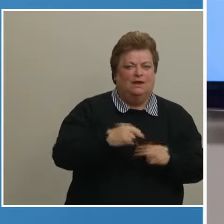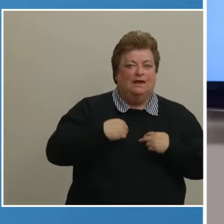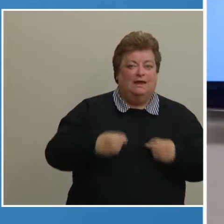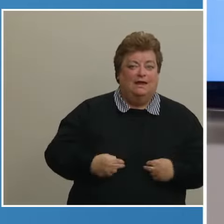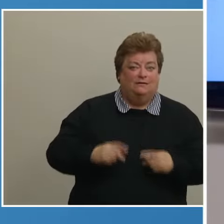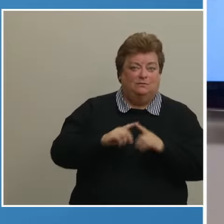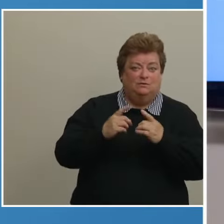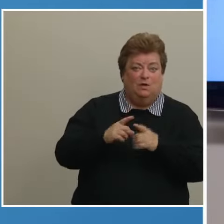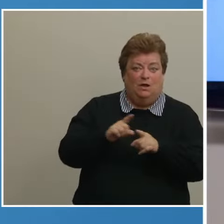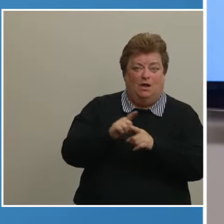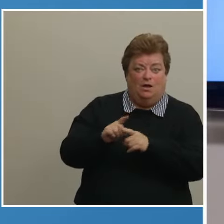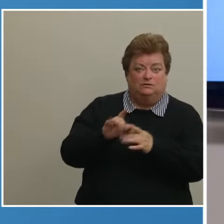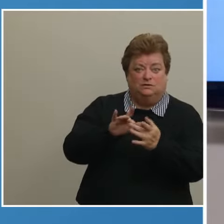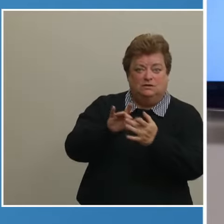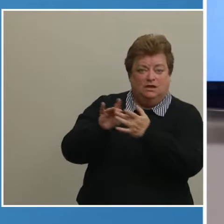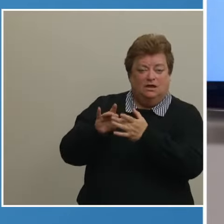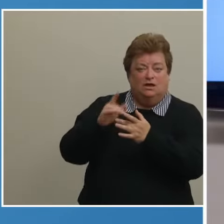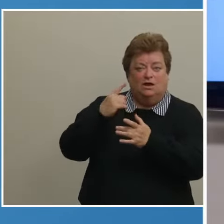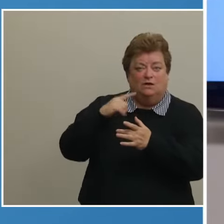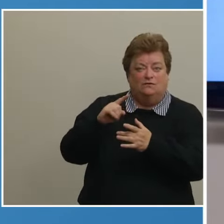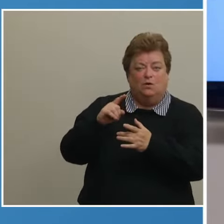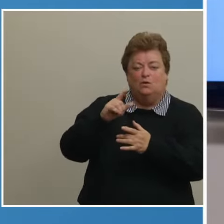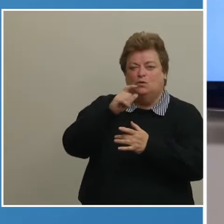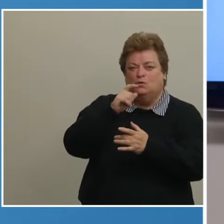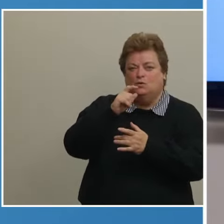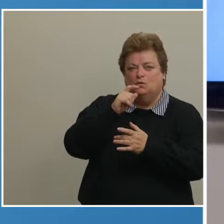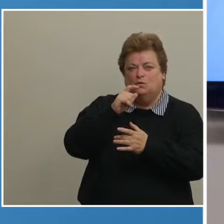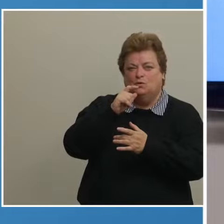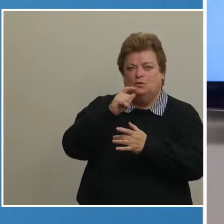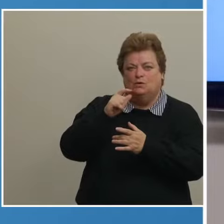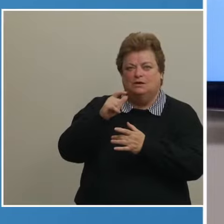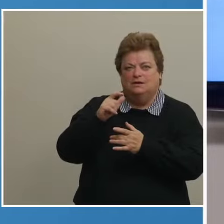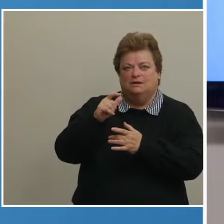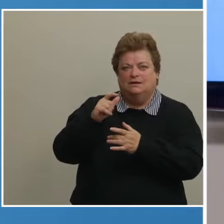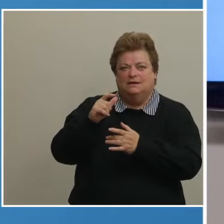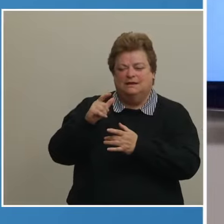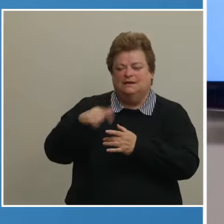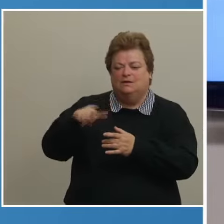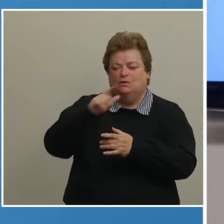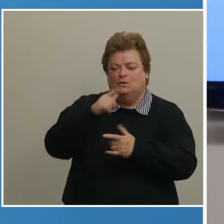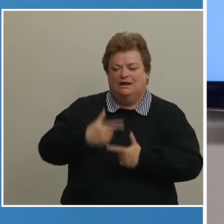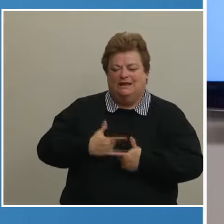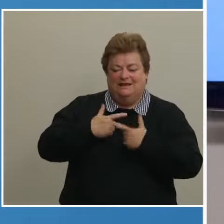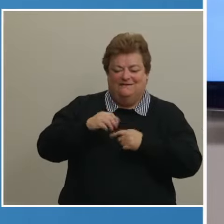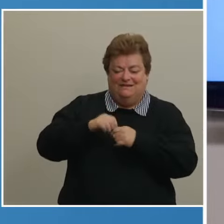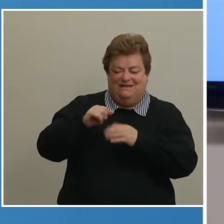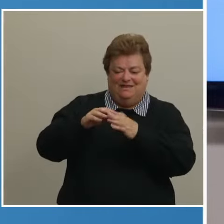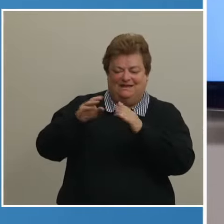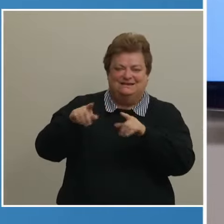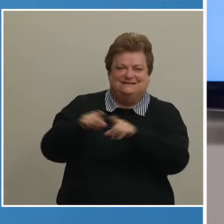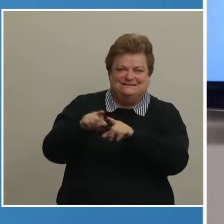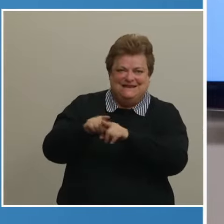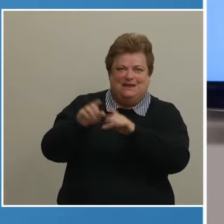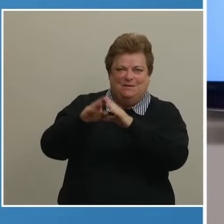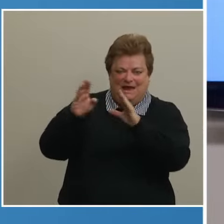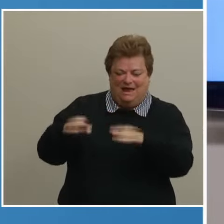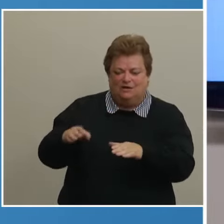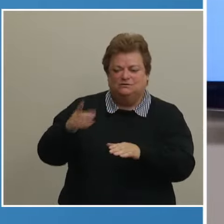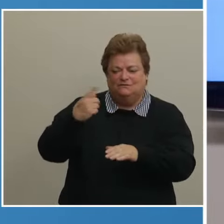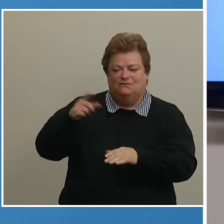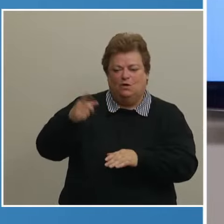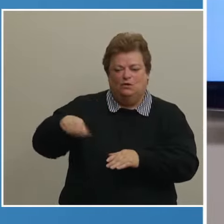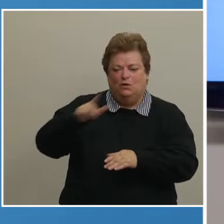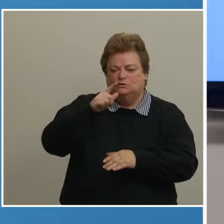hospital members of those in the age group previously, household members, of those